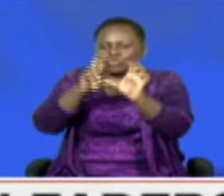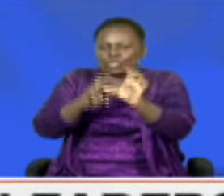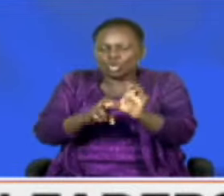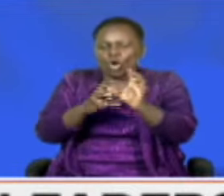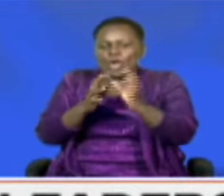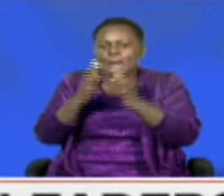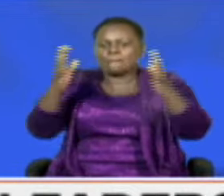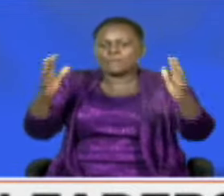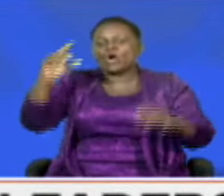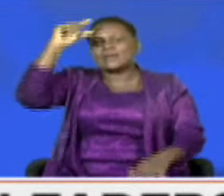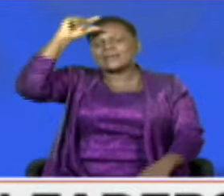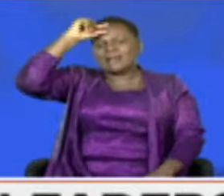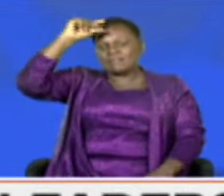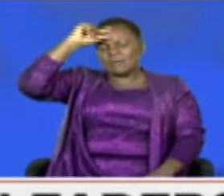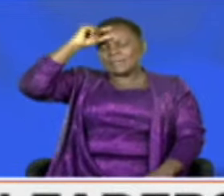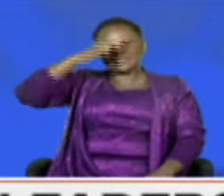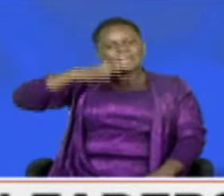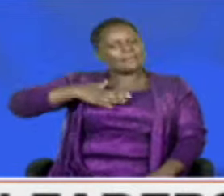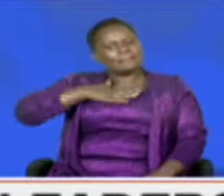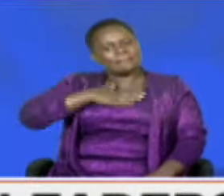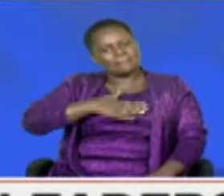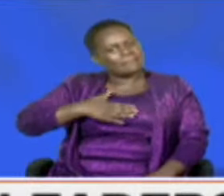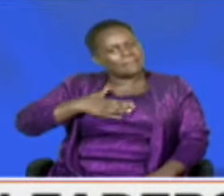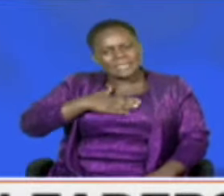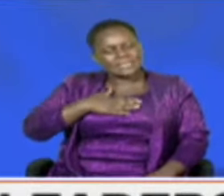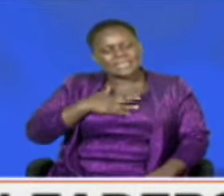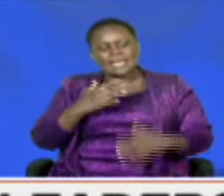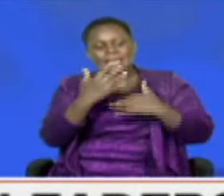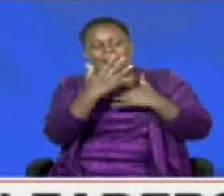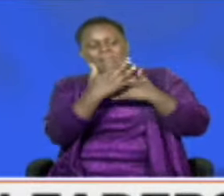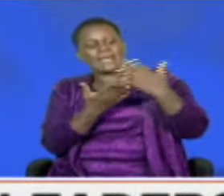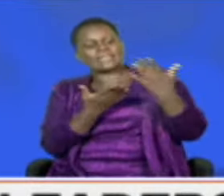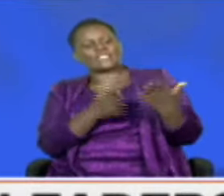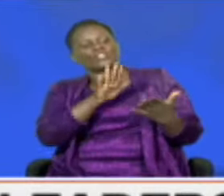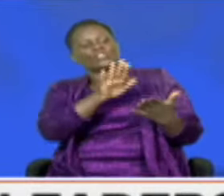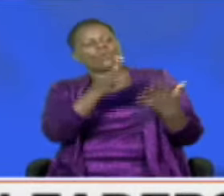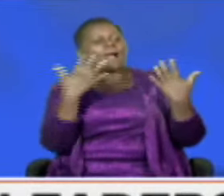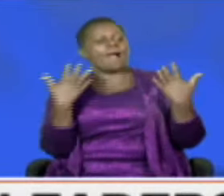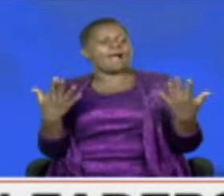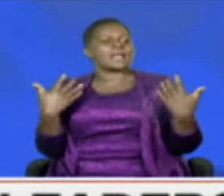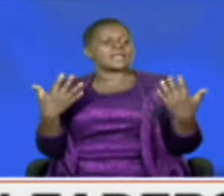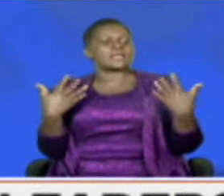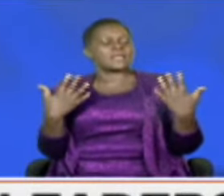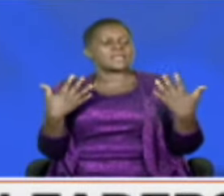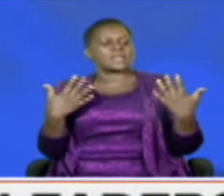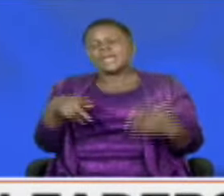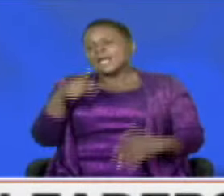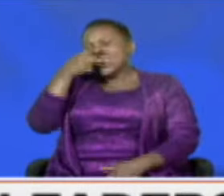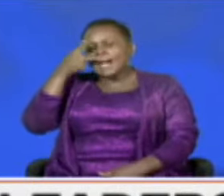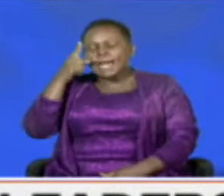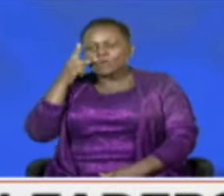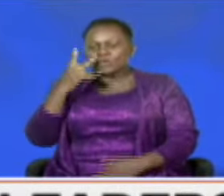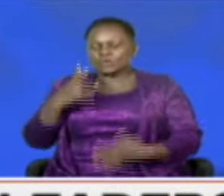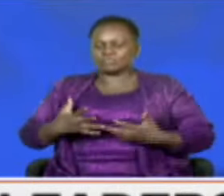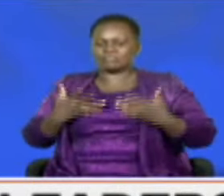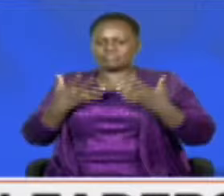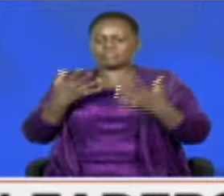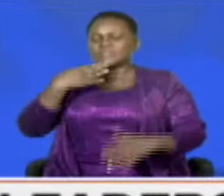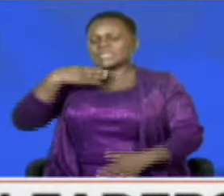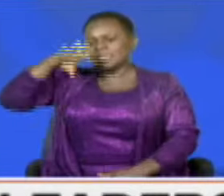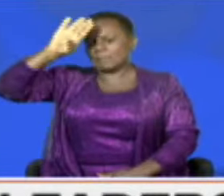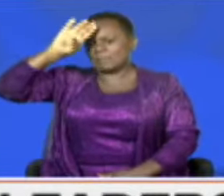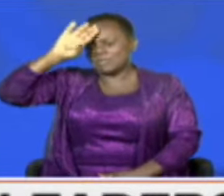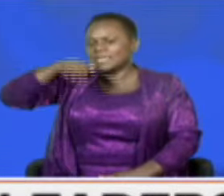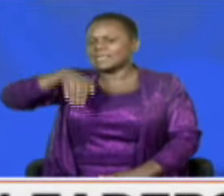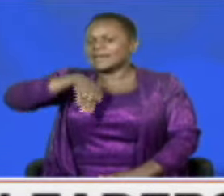government. Please, hii damu itakuwa kwa mkono yenu. Kalonzo expressed his disappointment